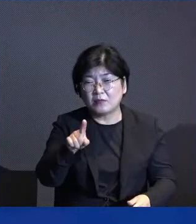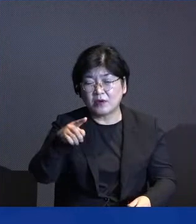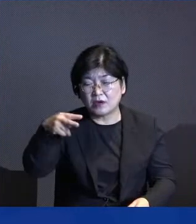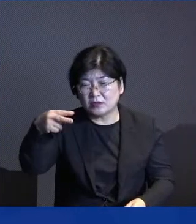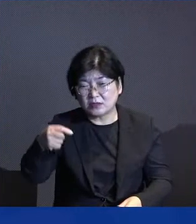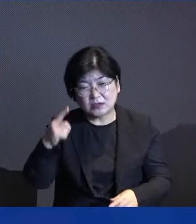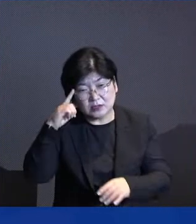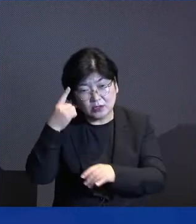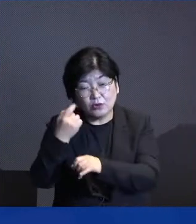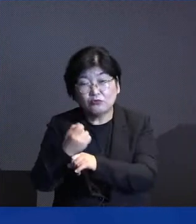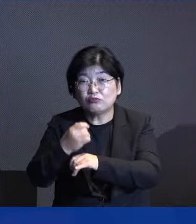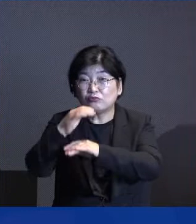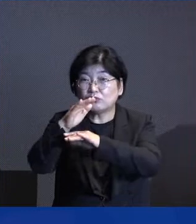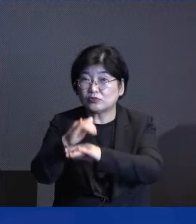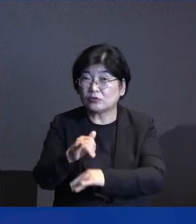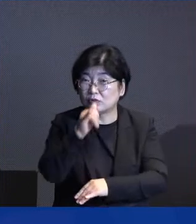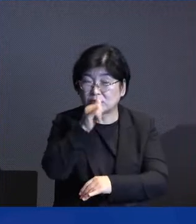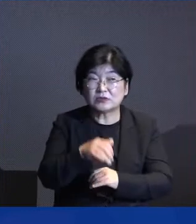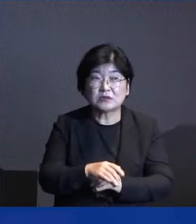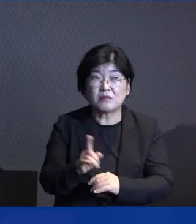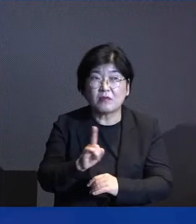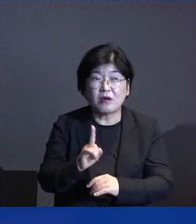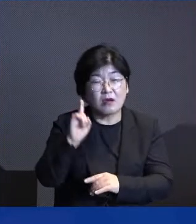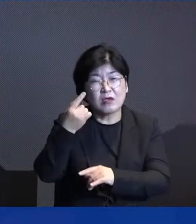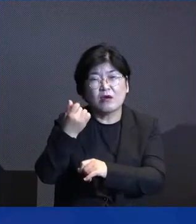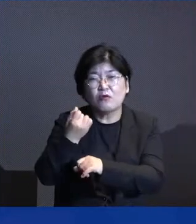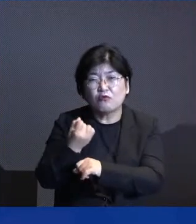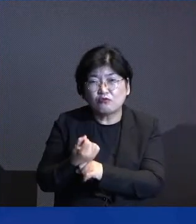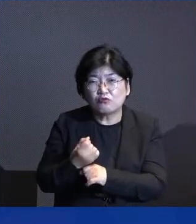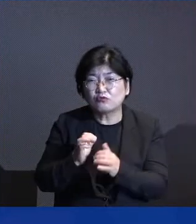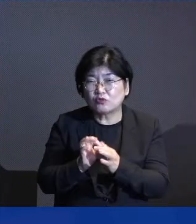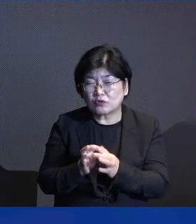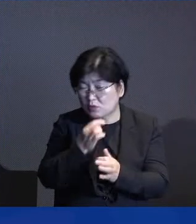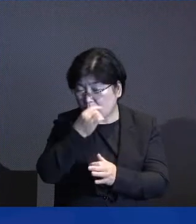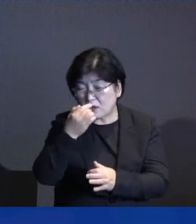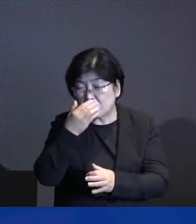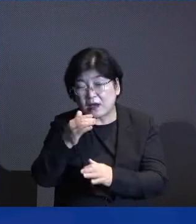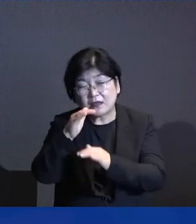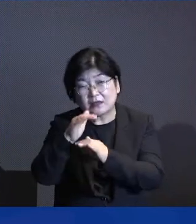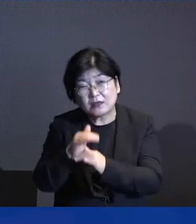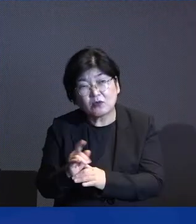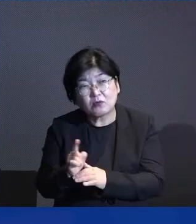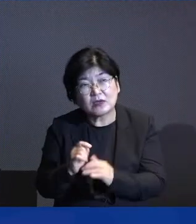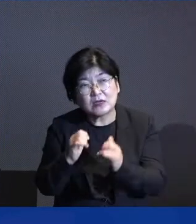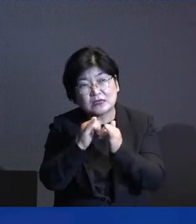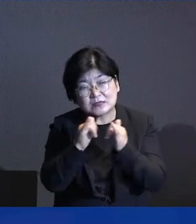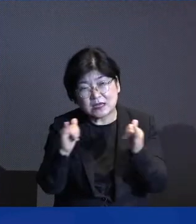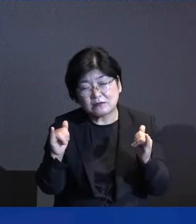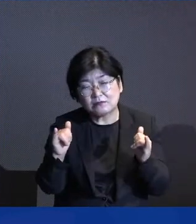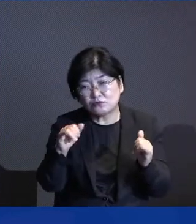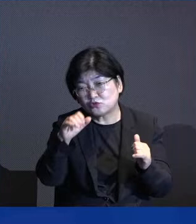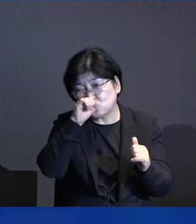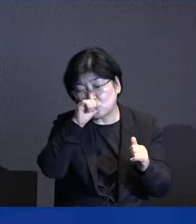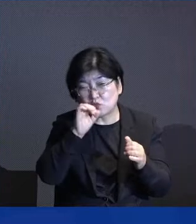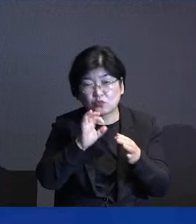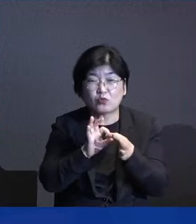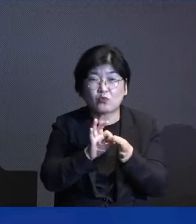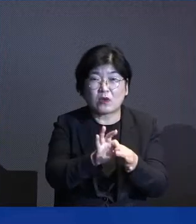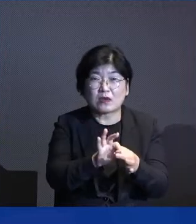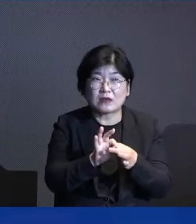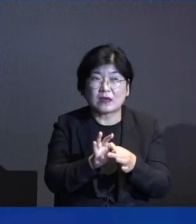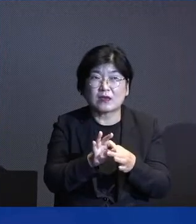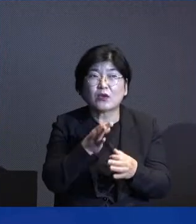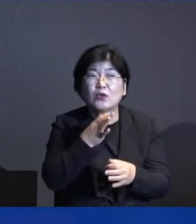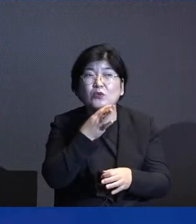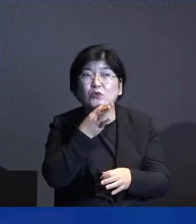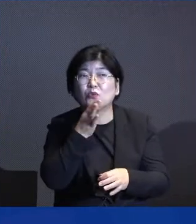longitudinal observation concluded that a good relationship is the most influential factor of good later life. And